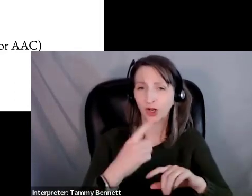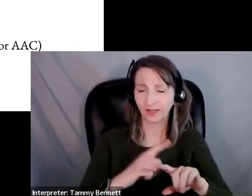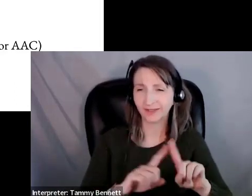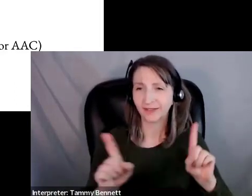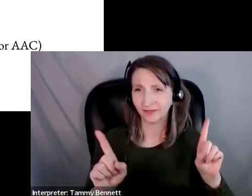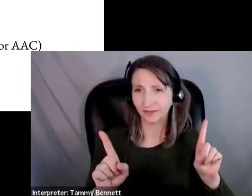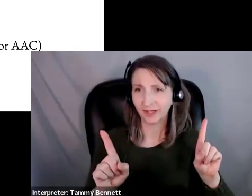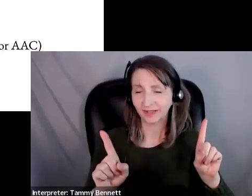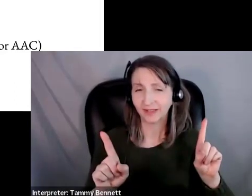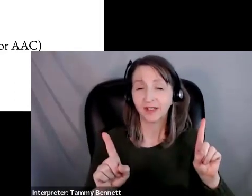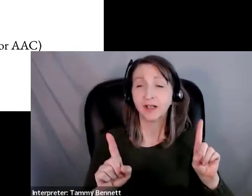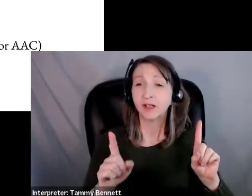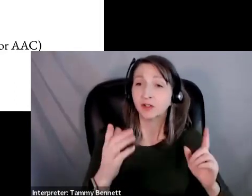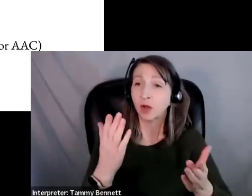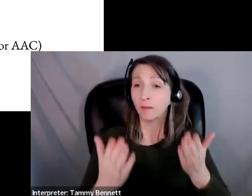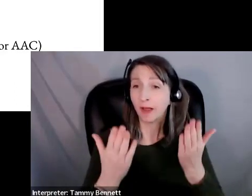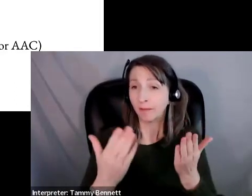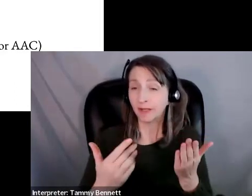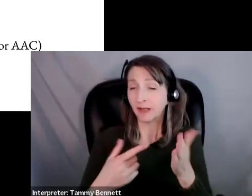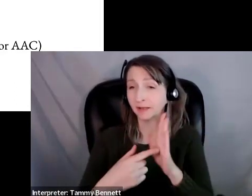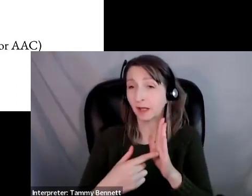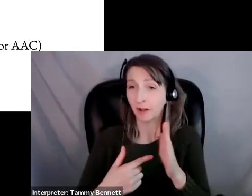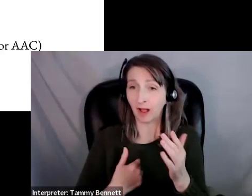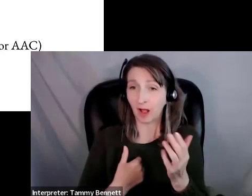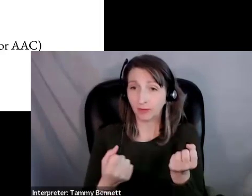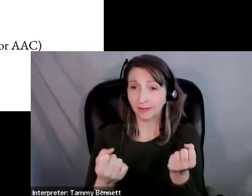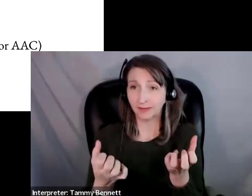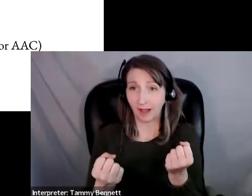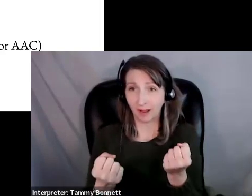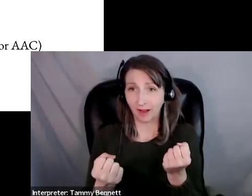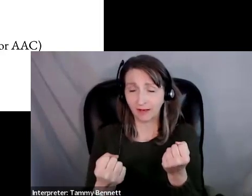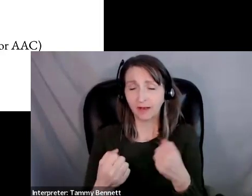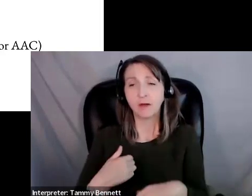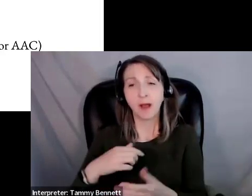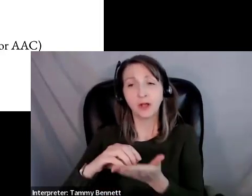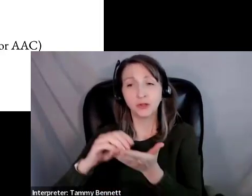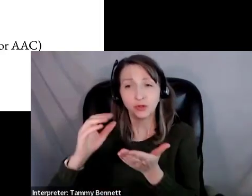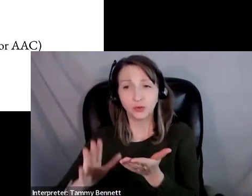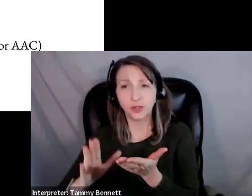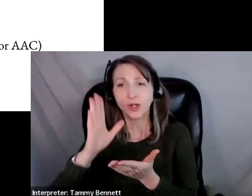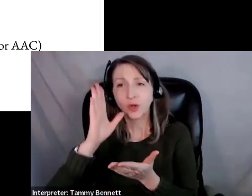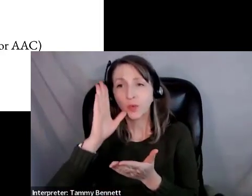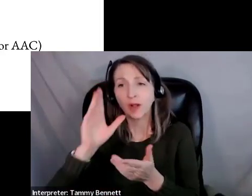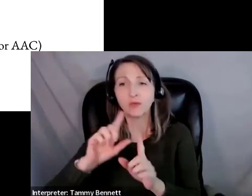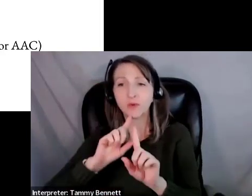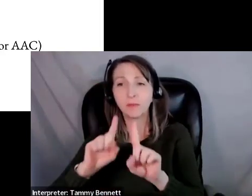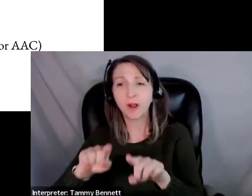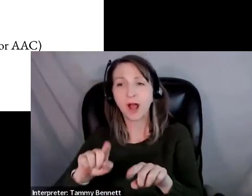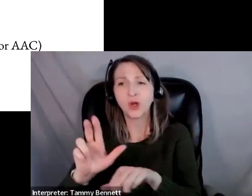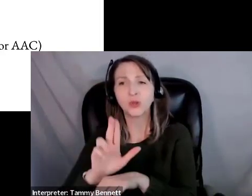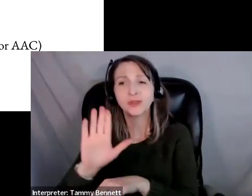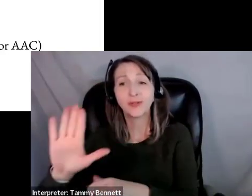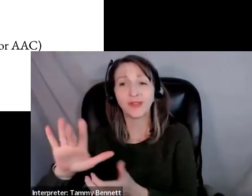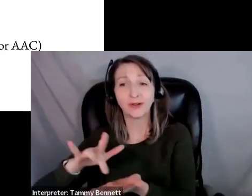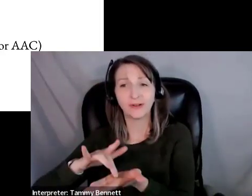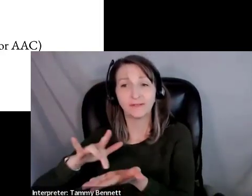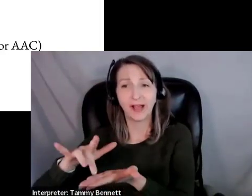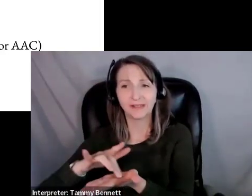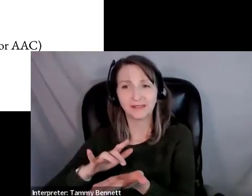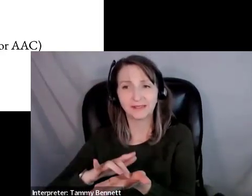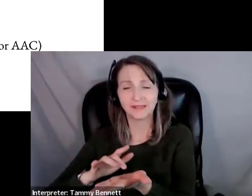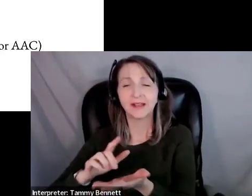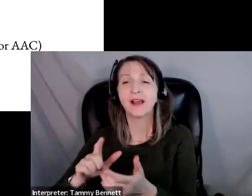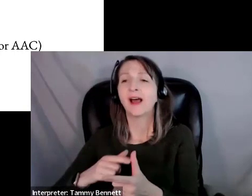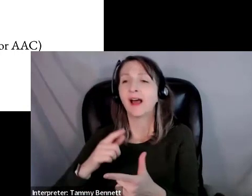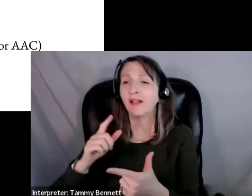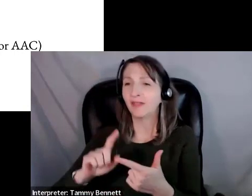So as an example, maybe I'm going to sign something and then maybe my student replies using their device and then maybe I sign back. So it can